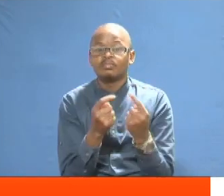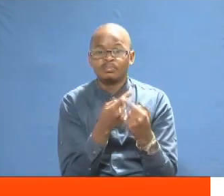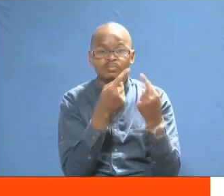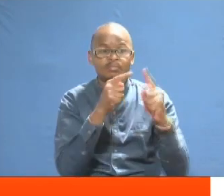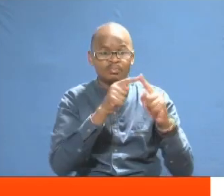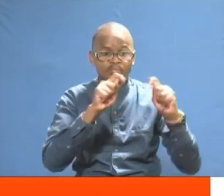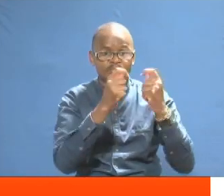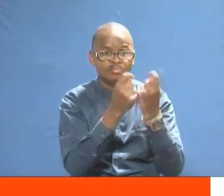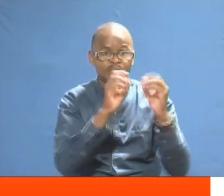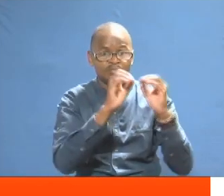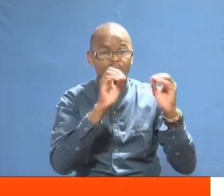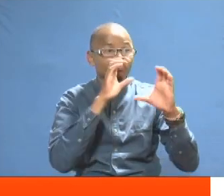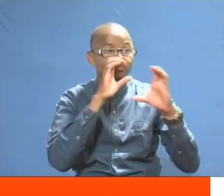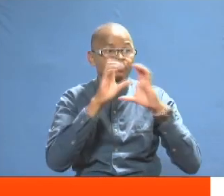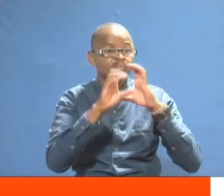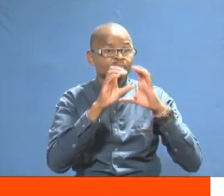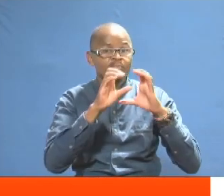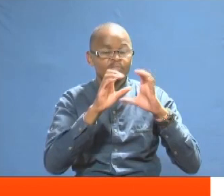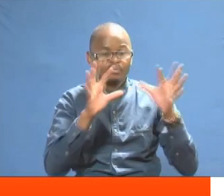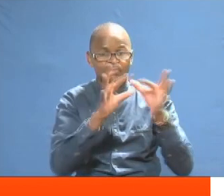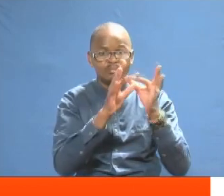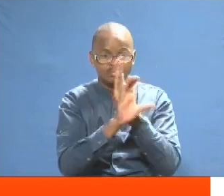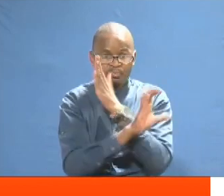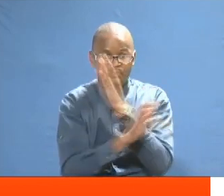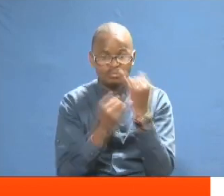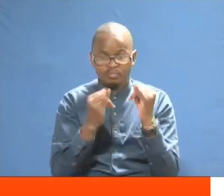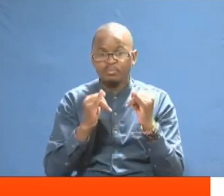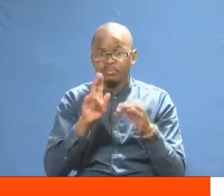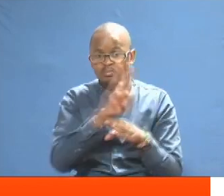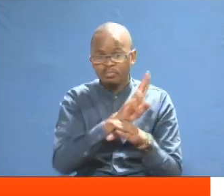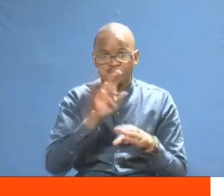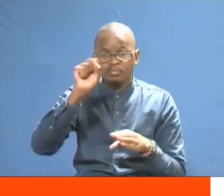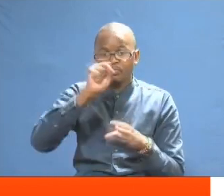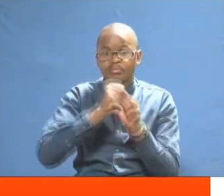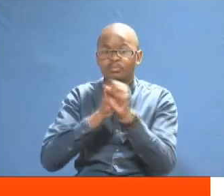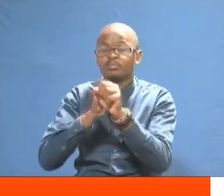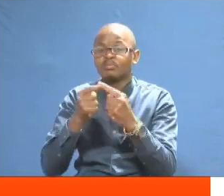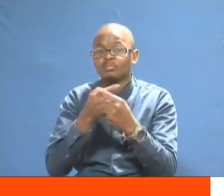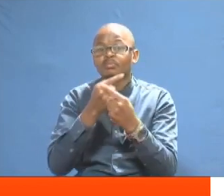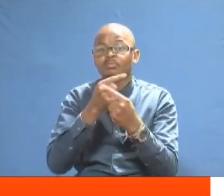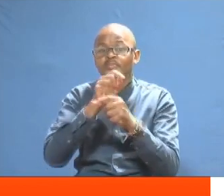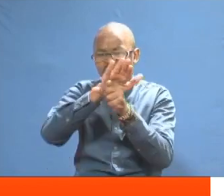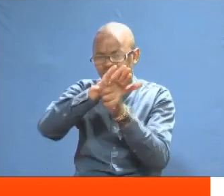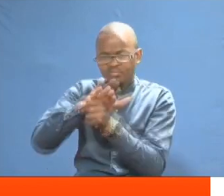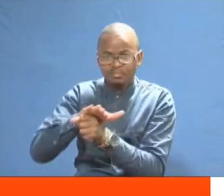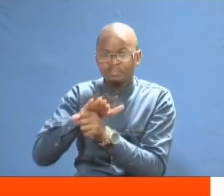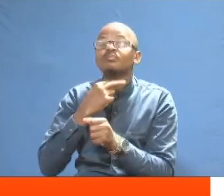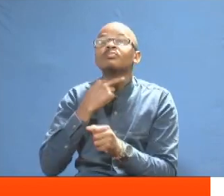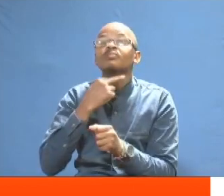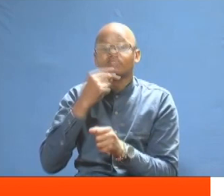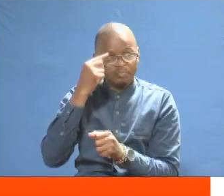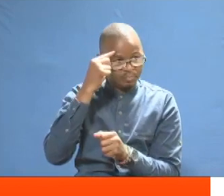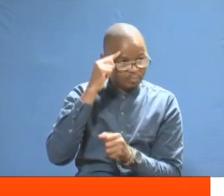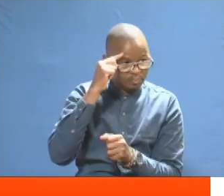to a tribal-less conversation of the unity of the country. Now they are using the state-sponsored violence to suppress the voices they